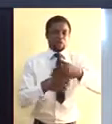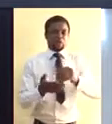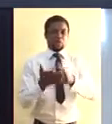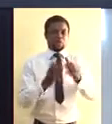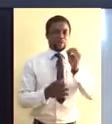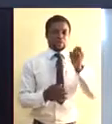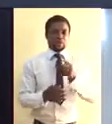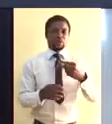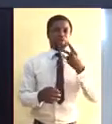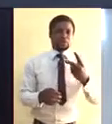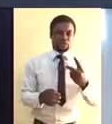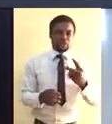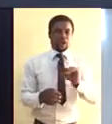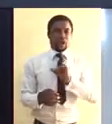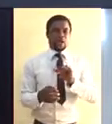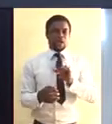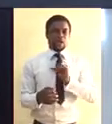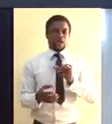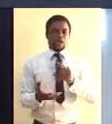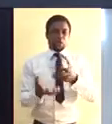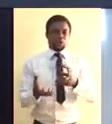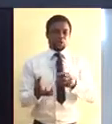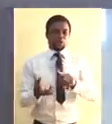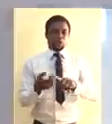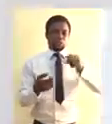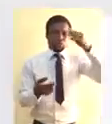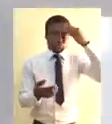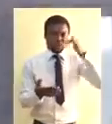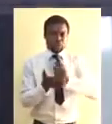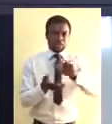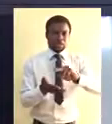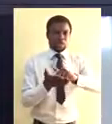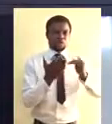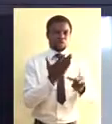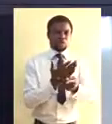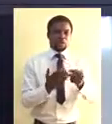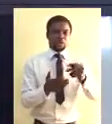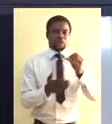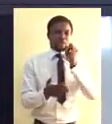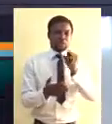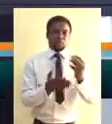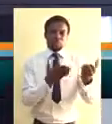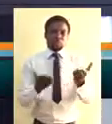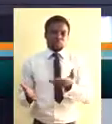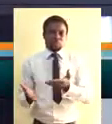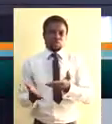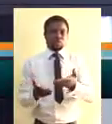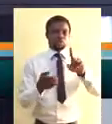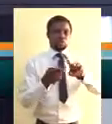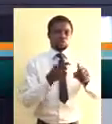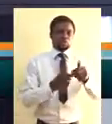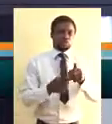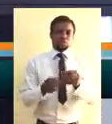whatever you say. Now, I want you to know that this program was brought to you by the Ministry of Education, Lagos